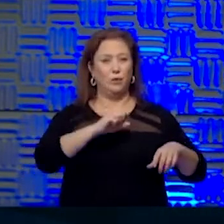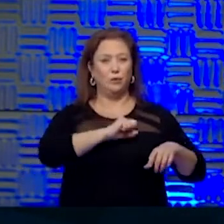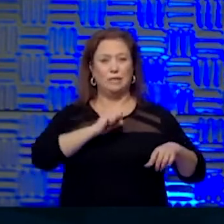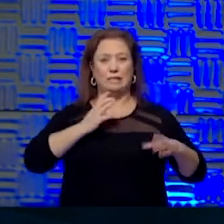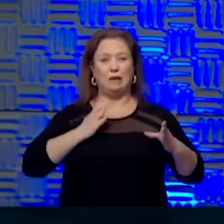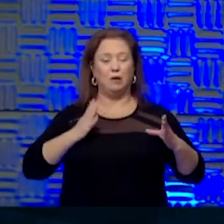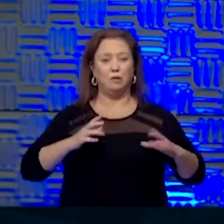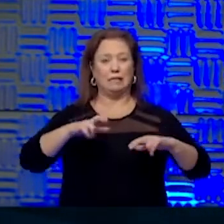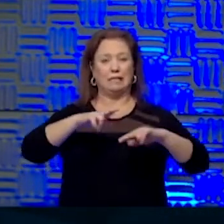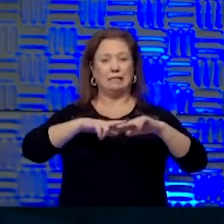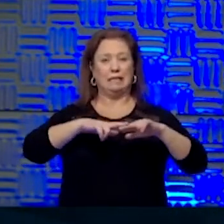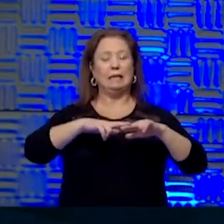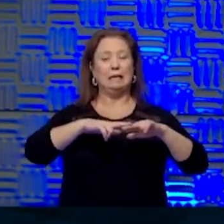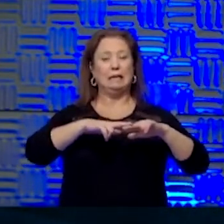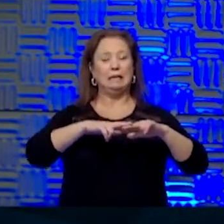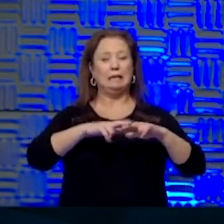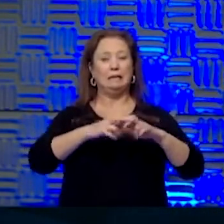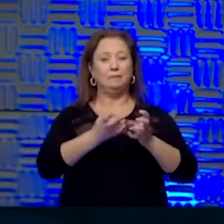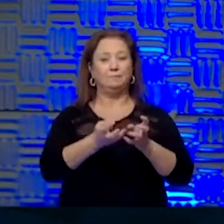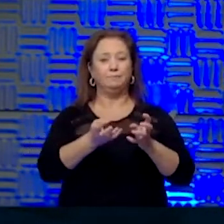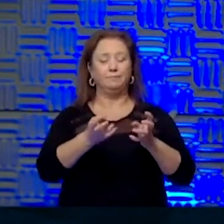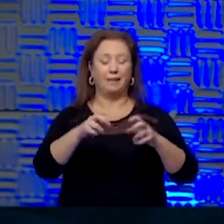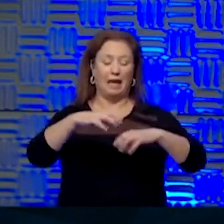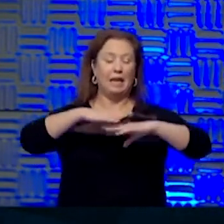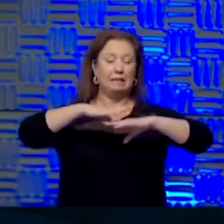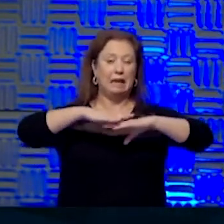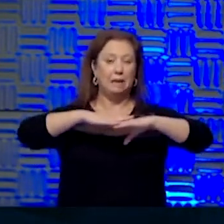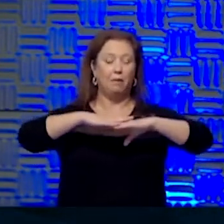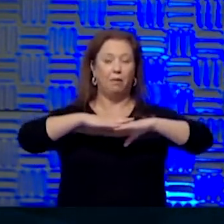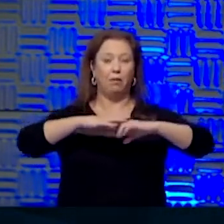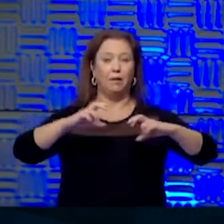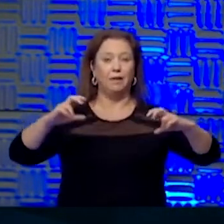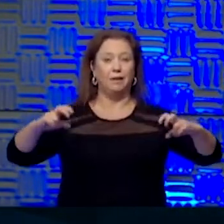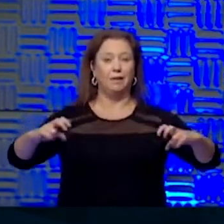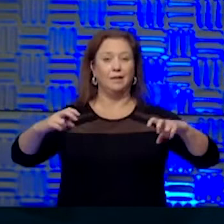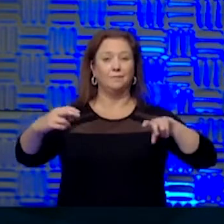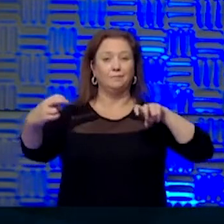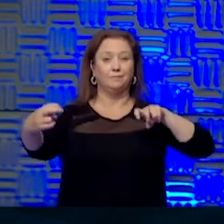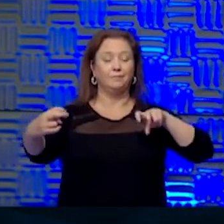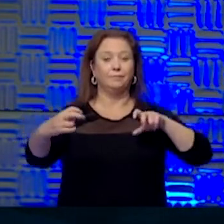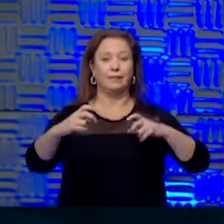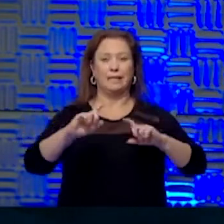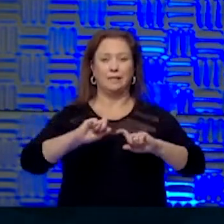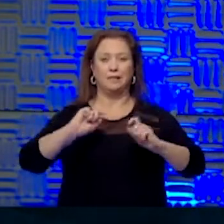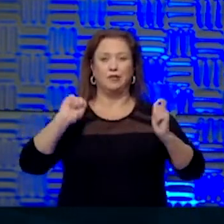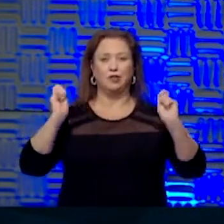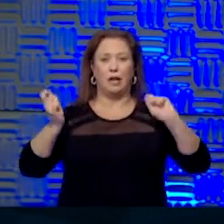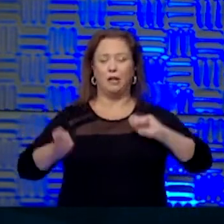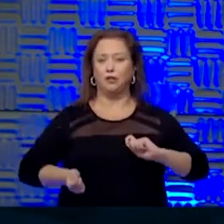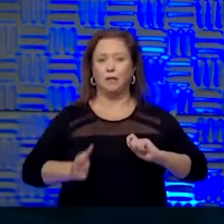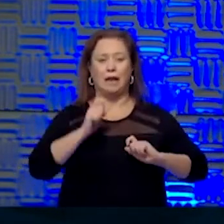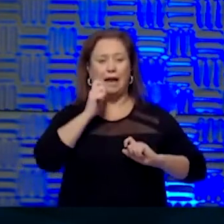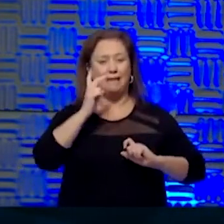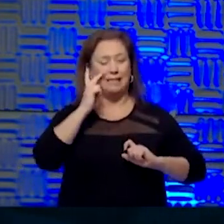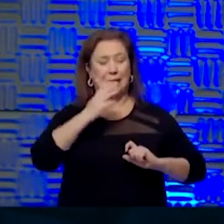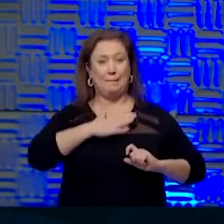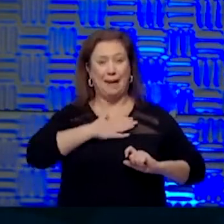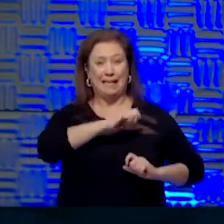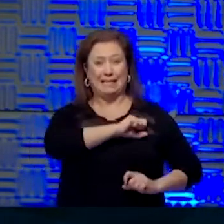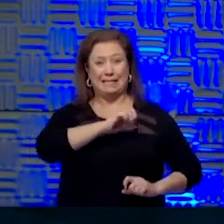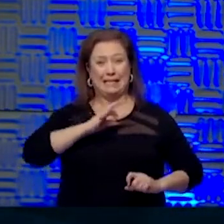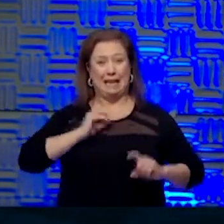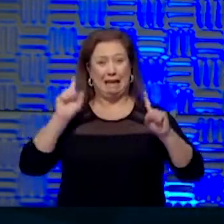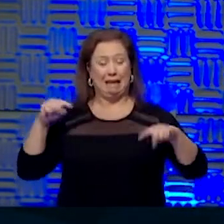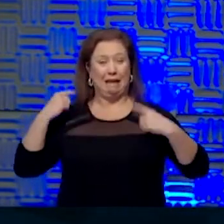table. So it has changed dramatically. I have not seen my staff in my office for 6 weeks. They